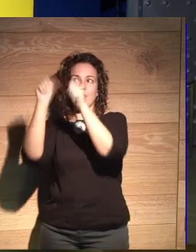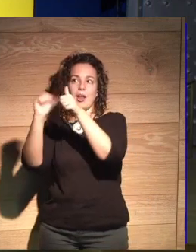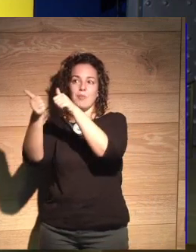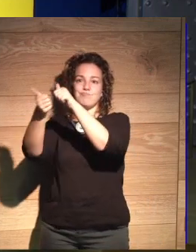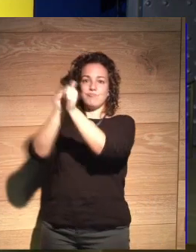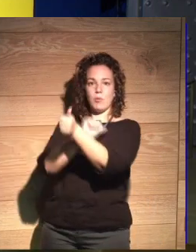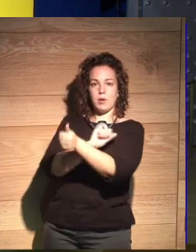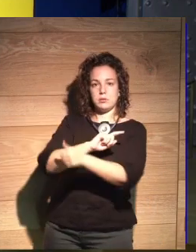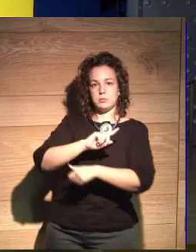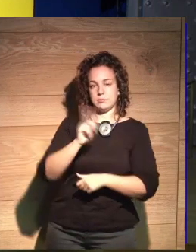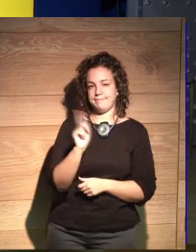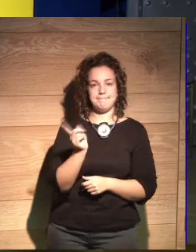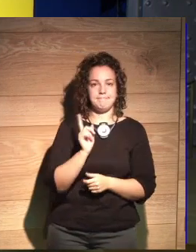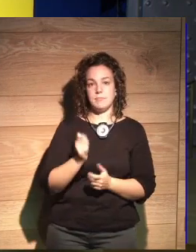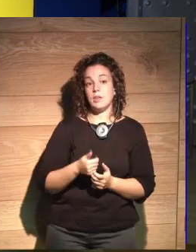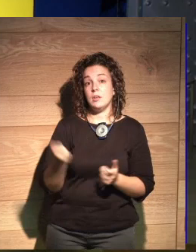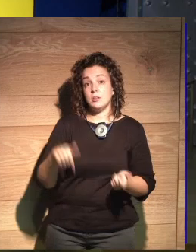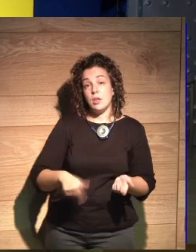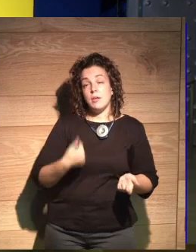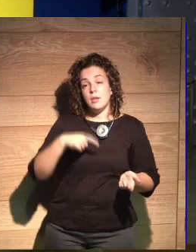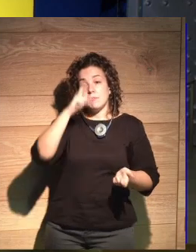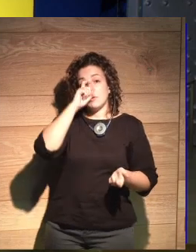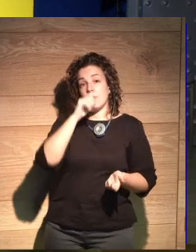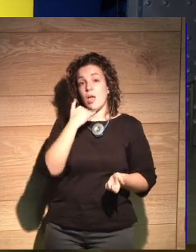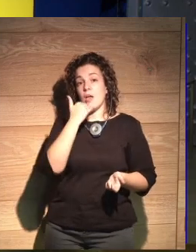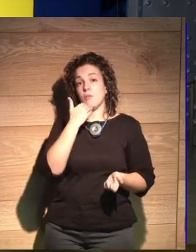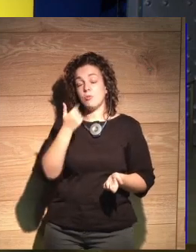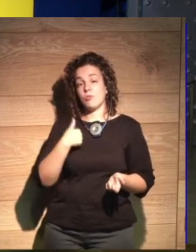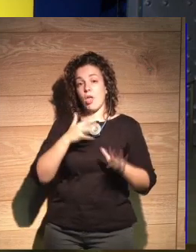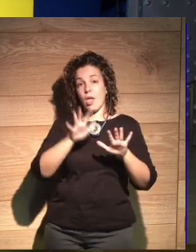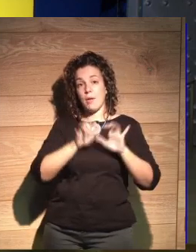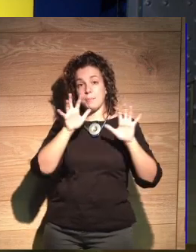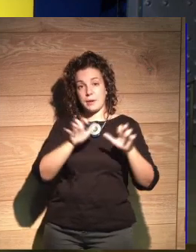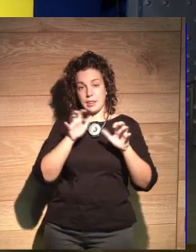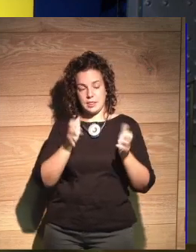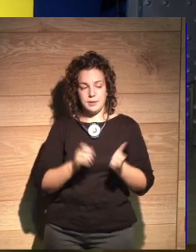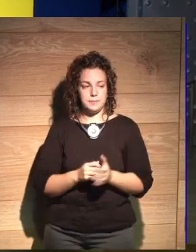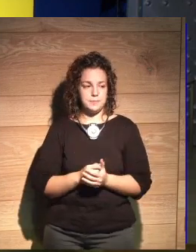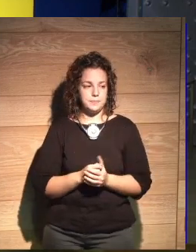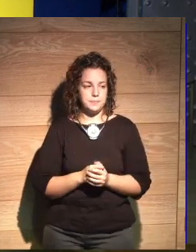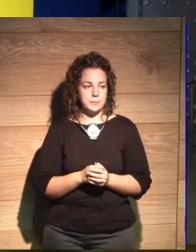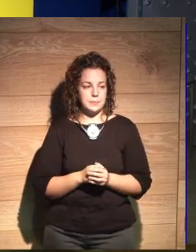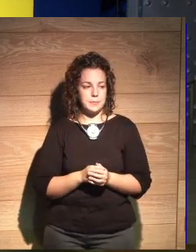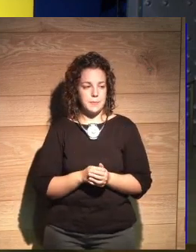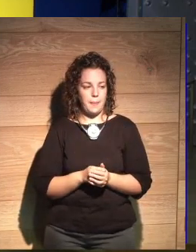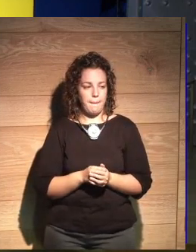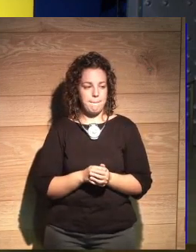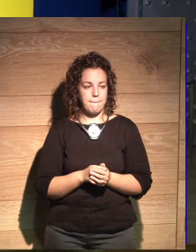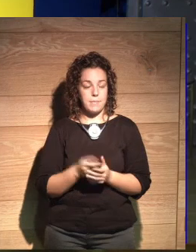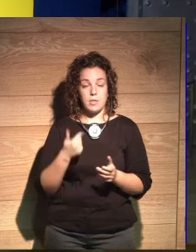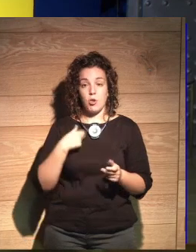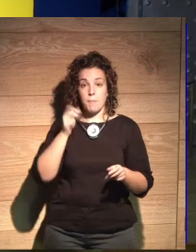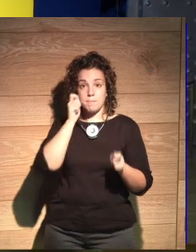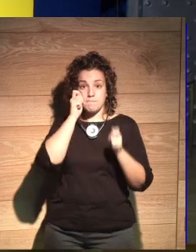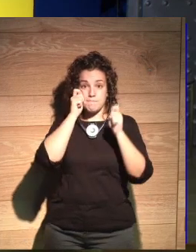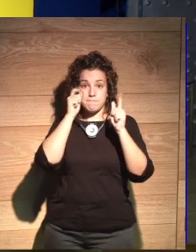This reminds me of something that I've learned in the past few days while I've been in Spain. I'm